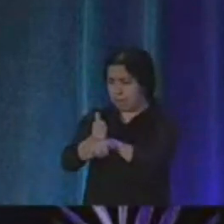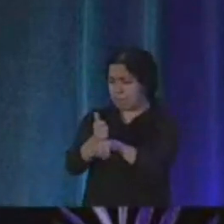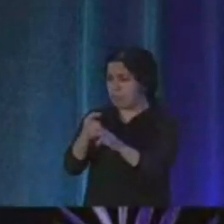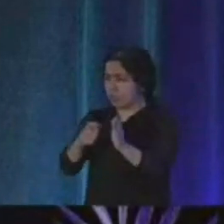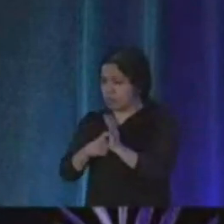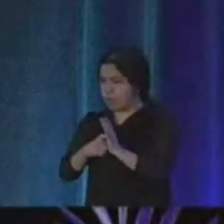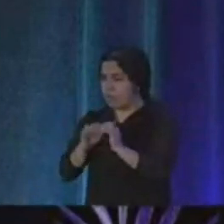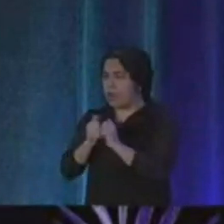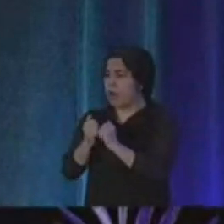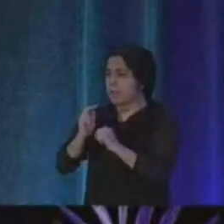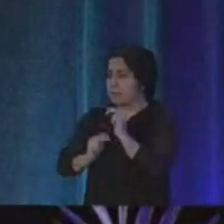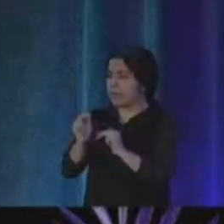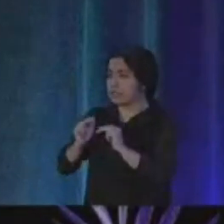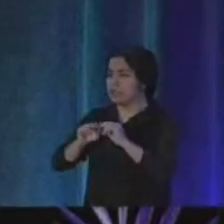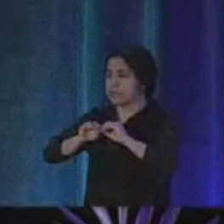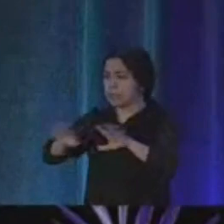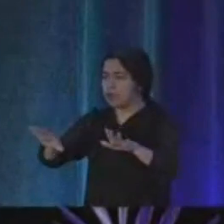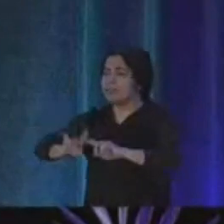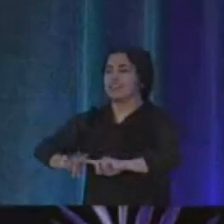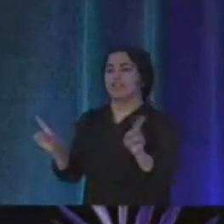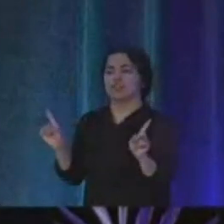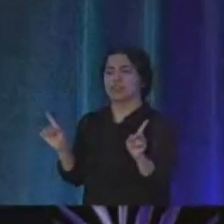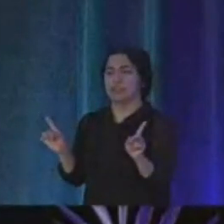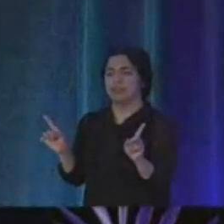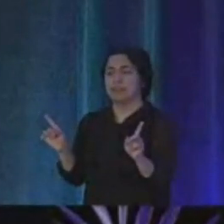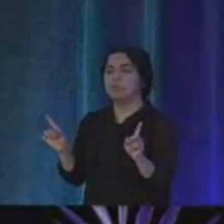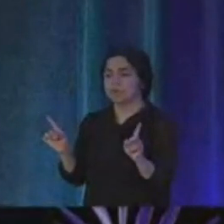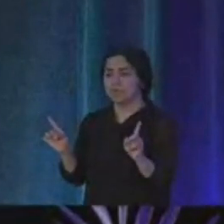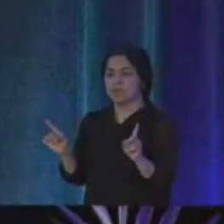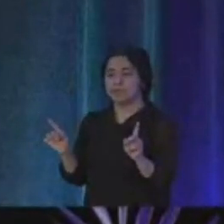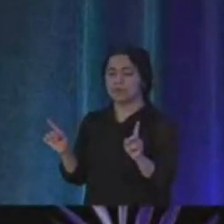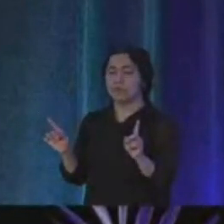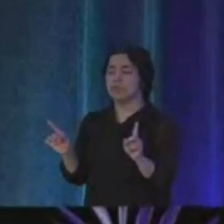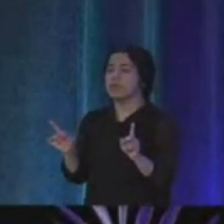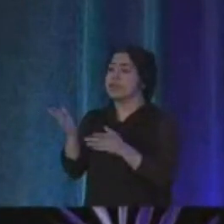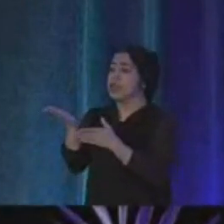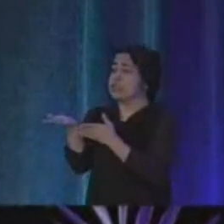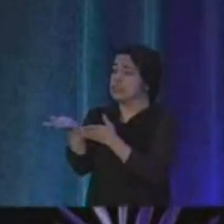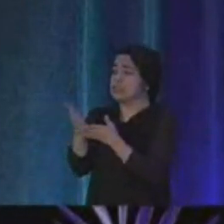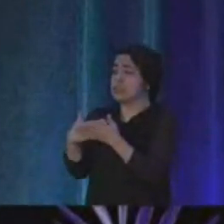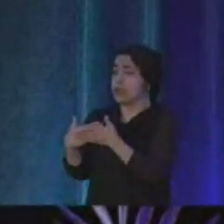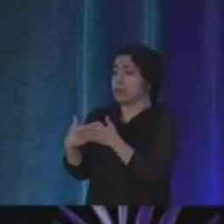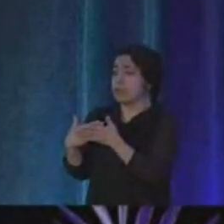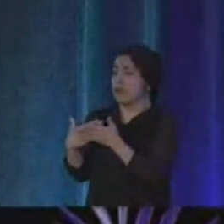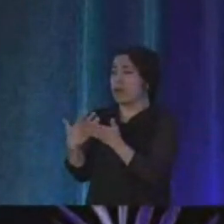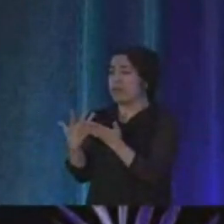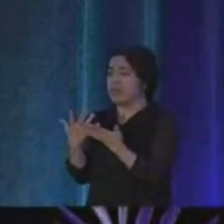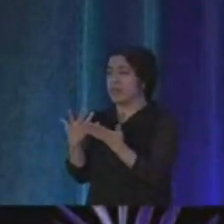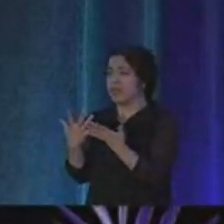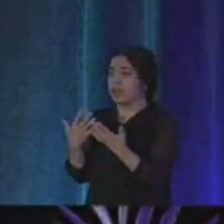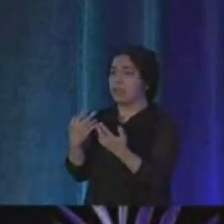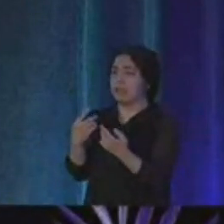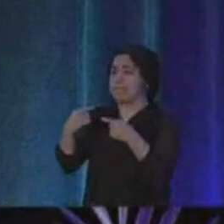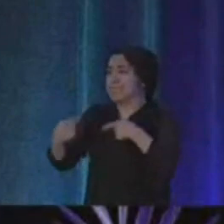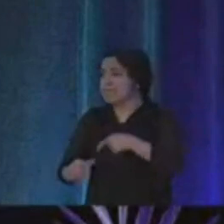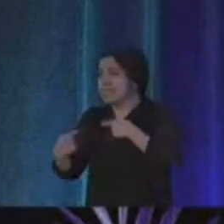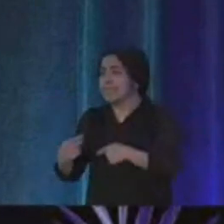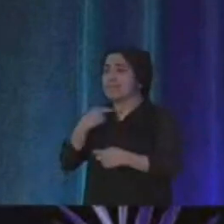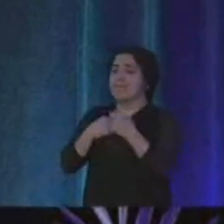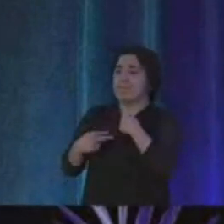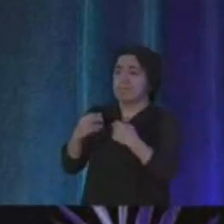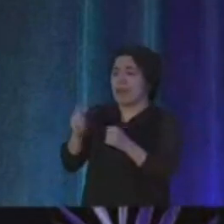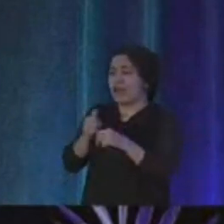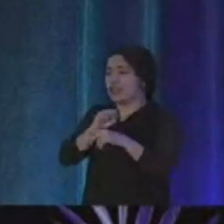how builds, deploys, etc. are different, and some of the gotchas. How do you debug and work through some of